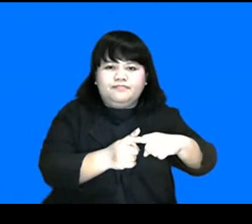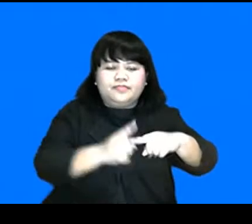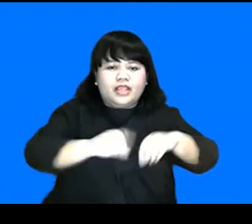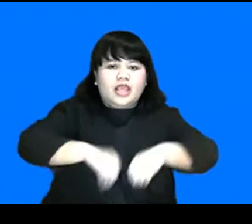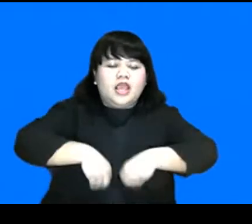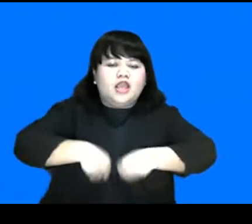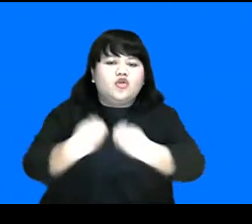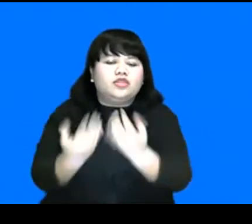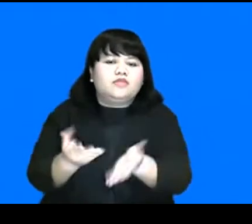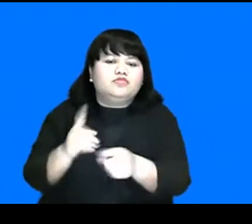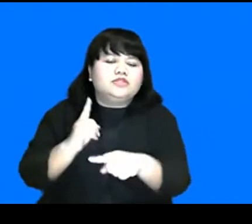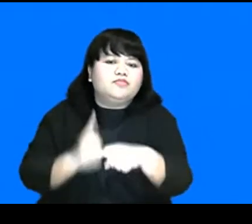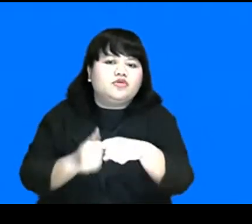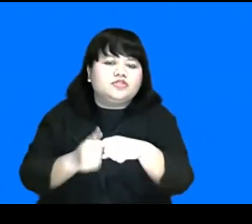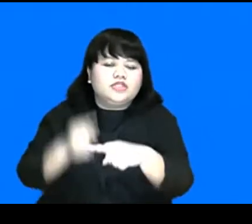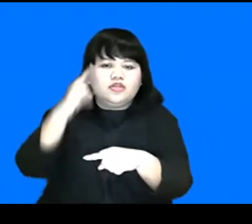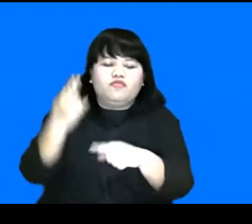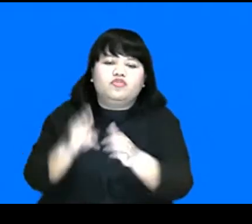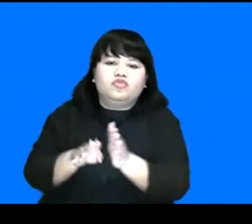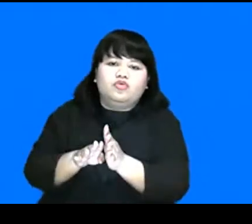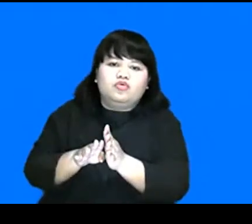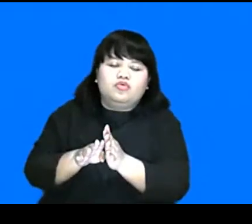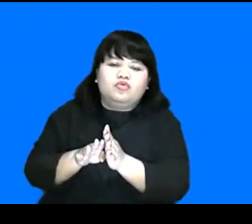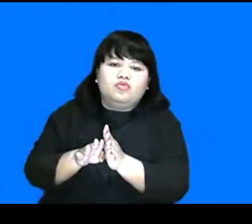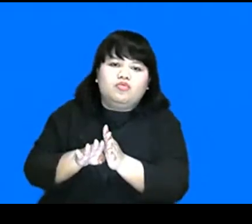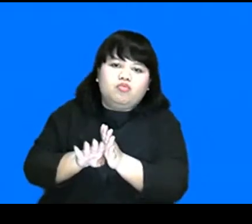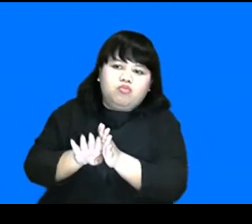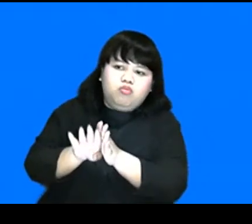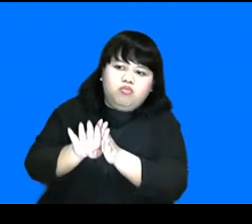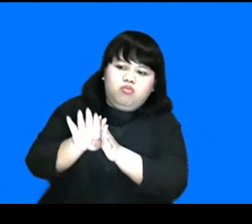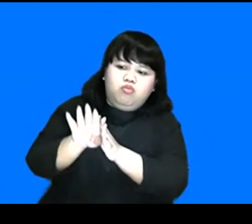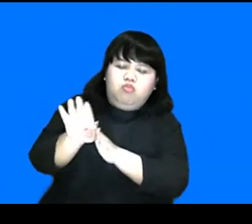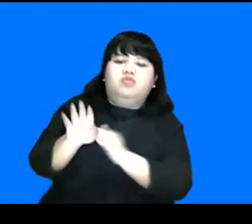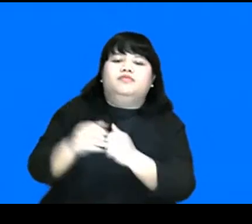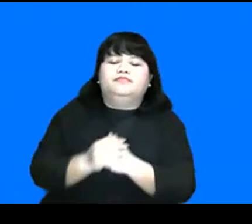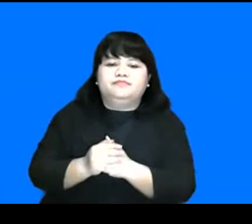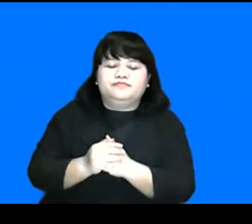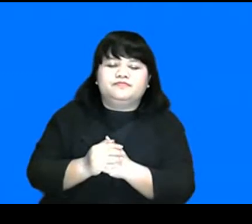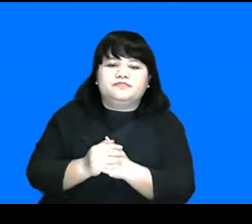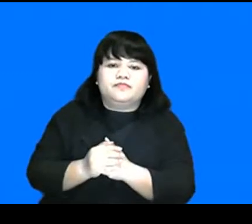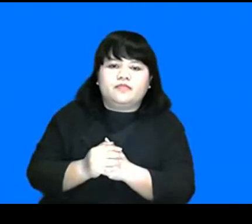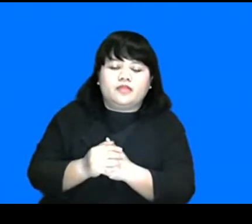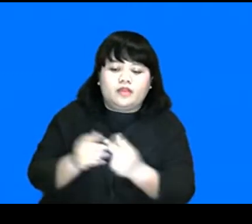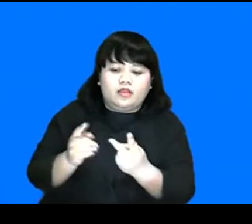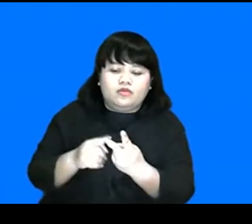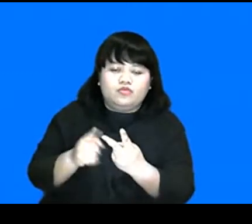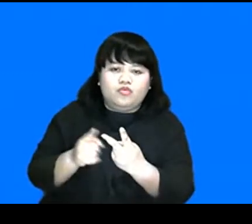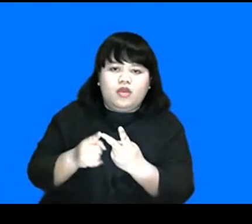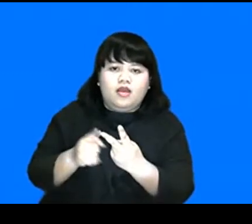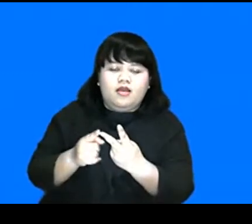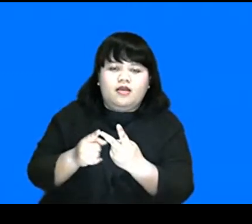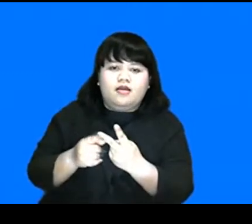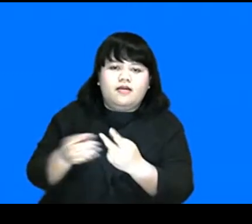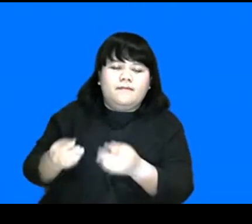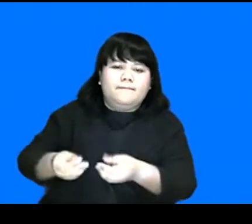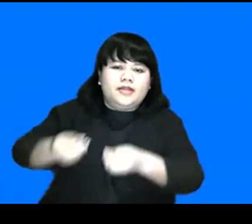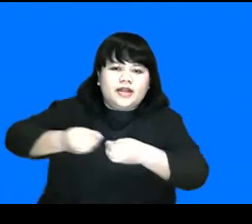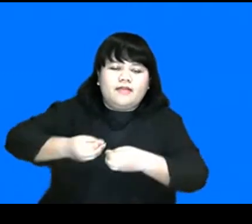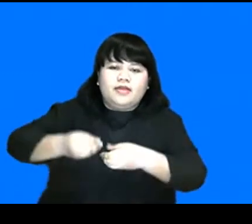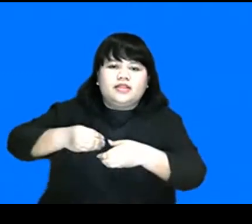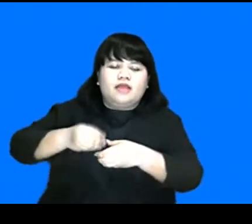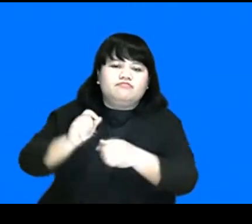growth. Mm-hmm. And the second, the tax, wealth tax revenue, then distributing to the special needs, for example,